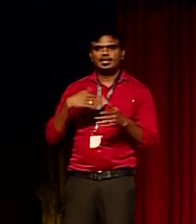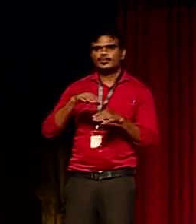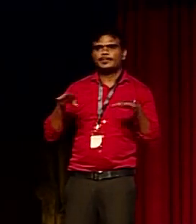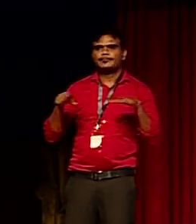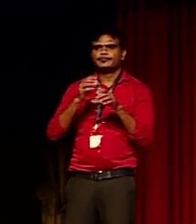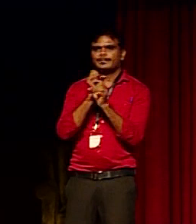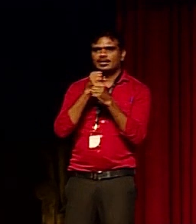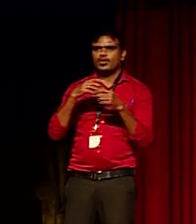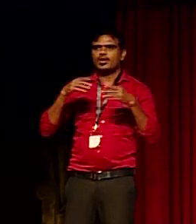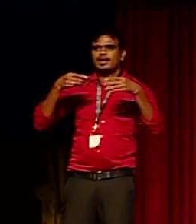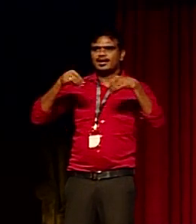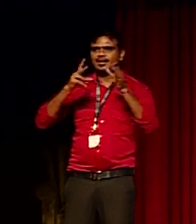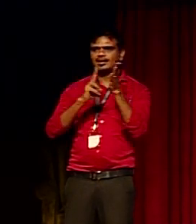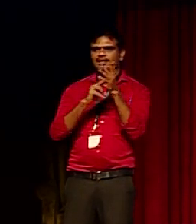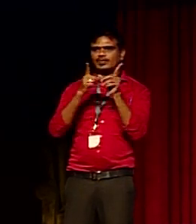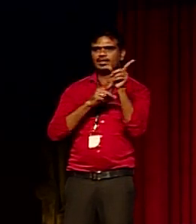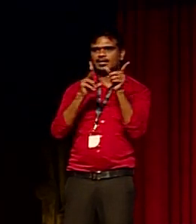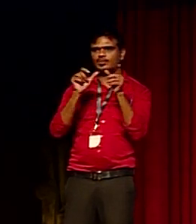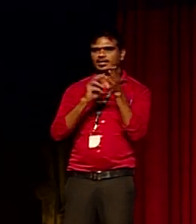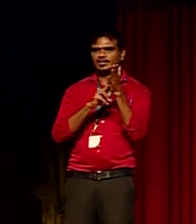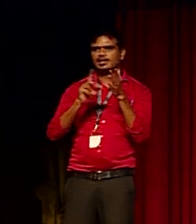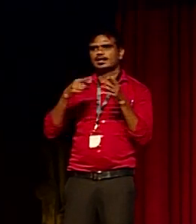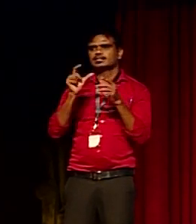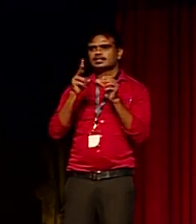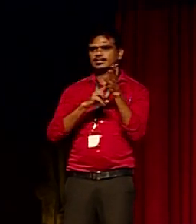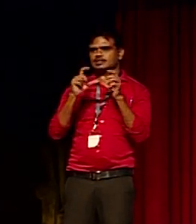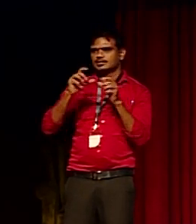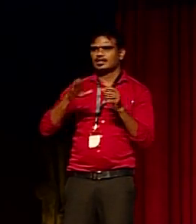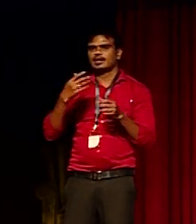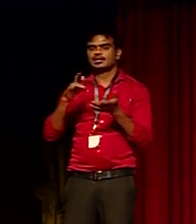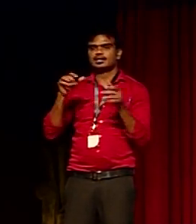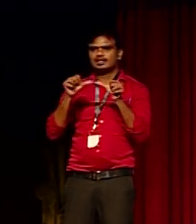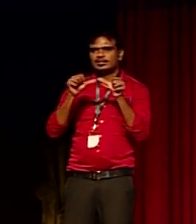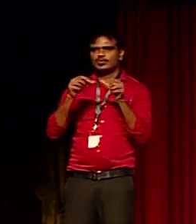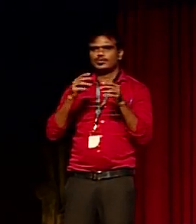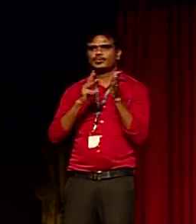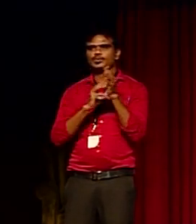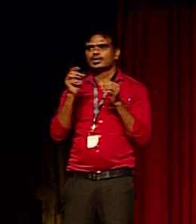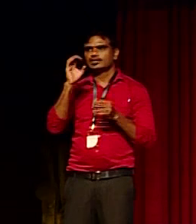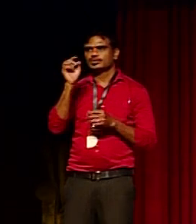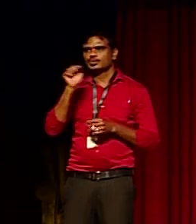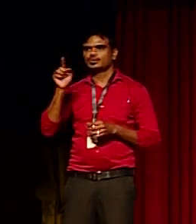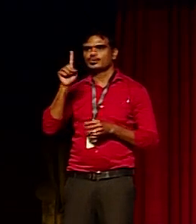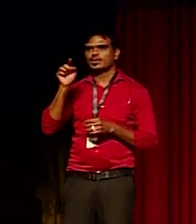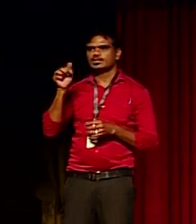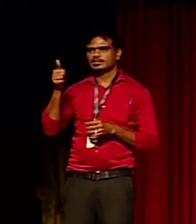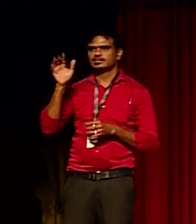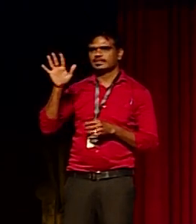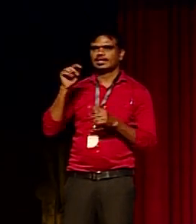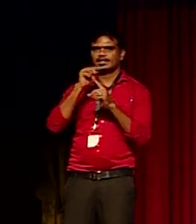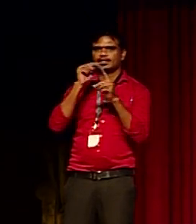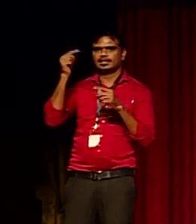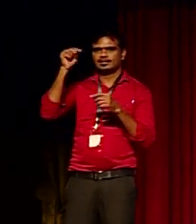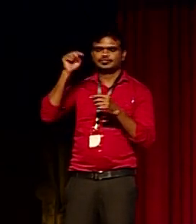of oil-filled nylon on a CNC, and the range of motion was 0 to 165